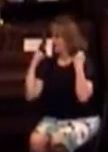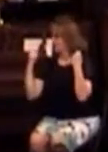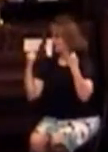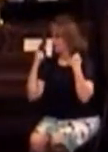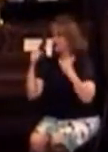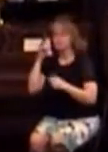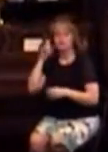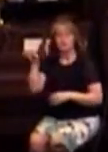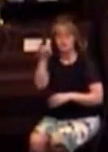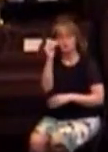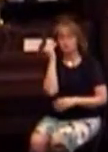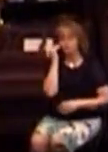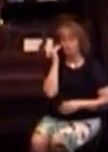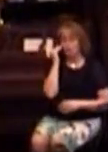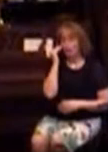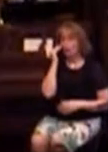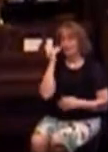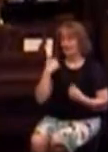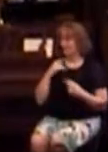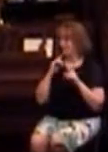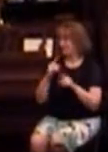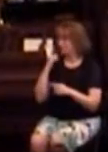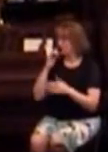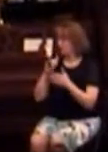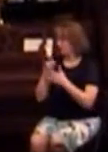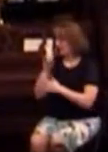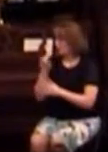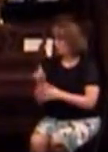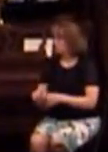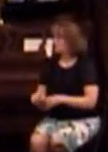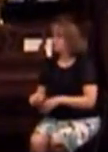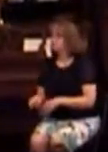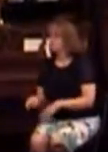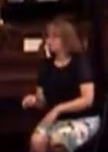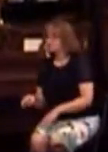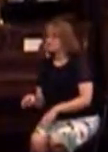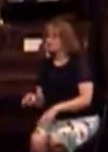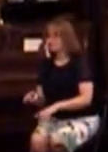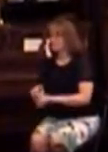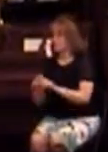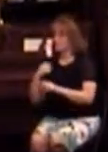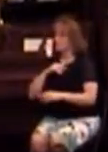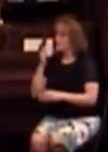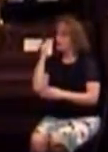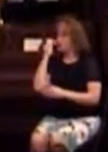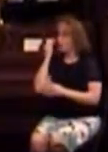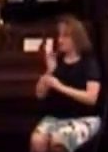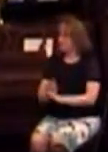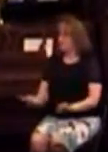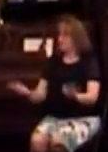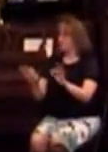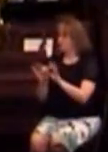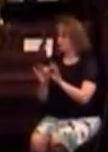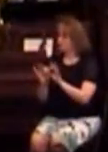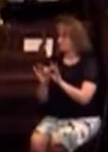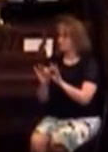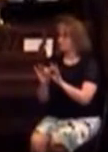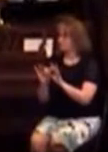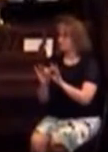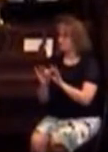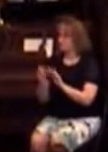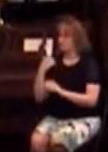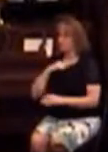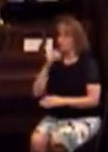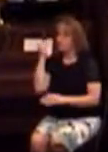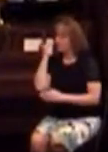punchline to the question. But how many of us actually think it's important exercise? We all know it's important exercise, right? Is it urgent? It's